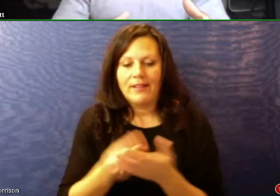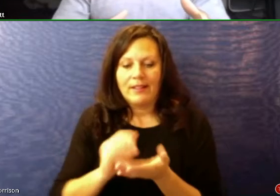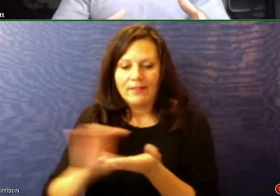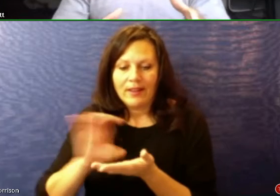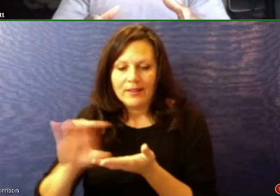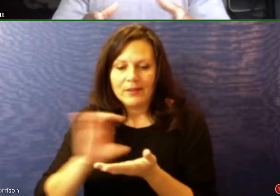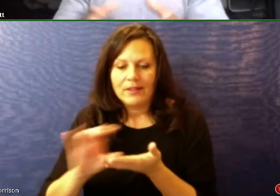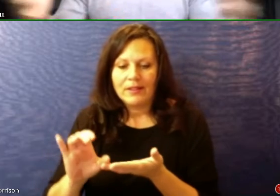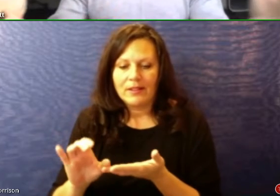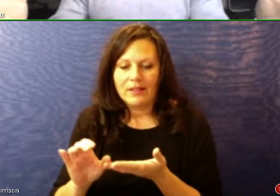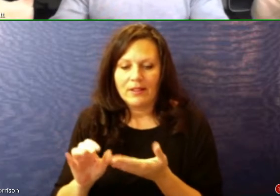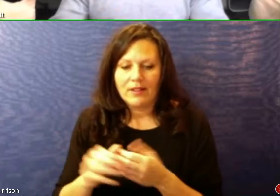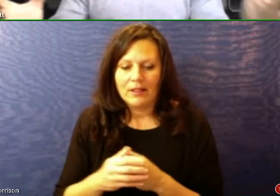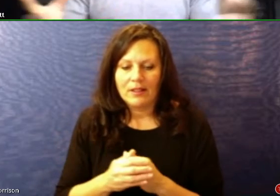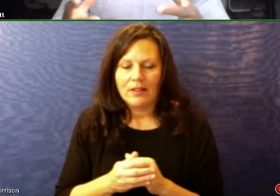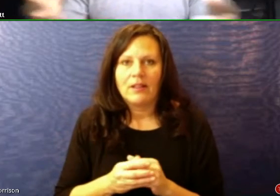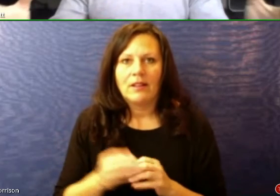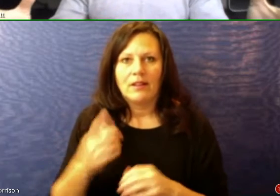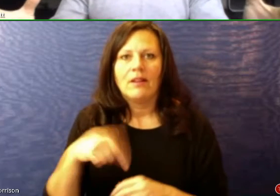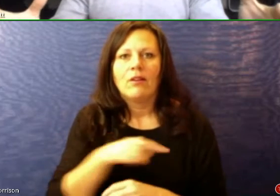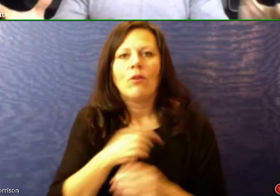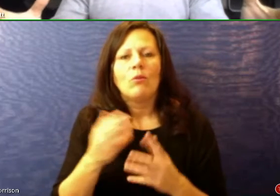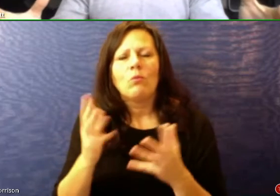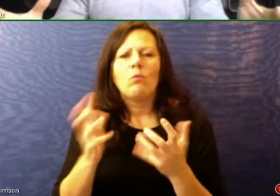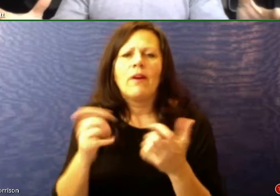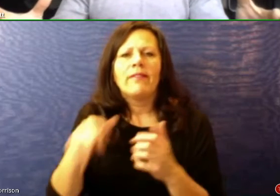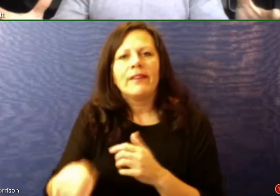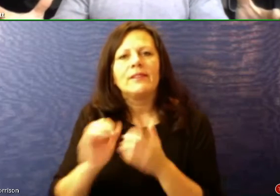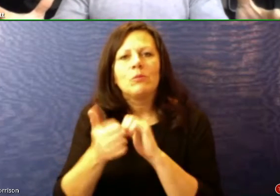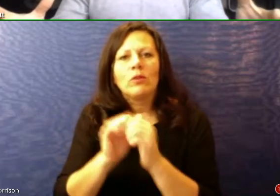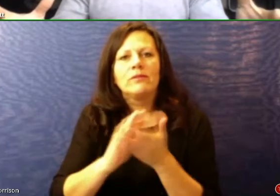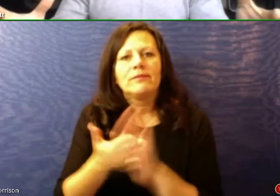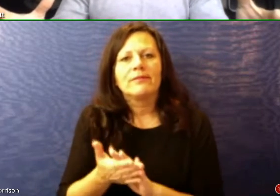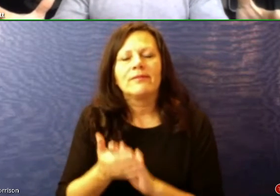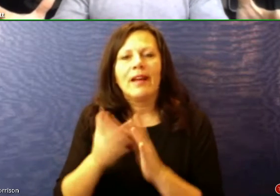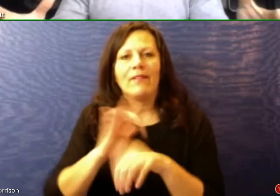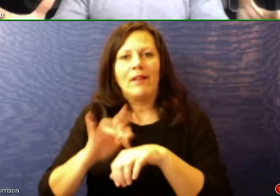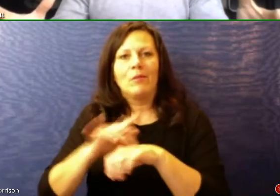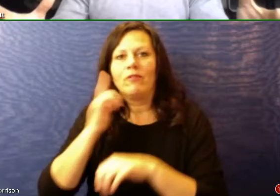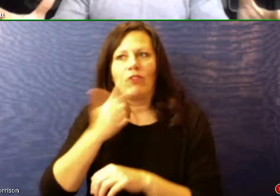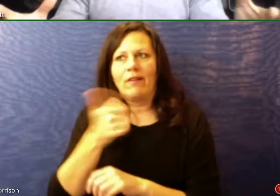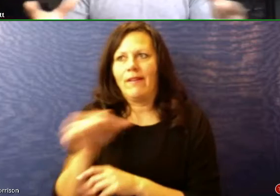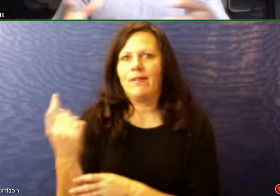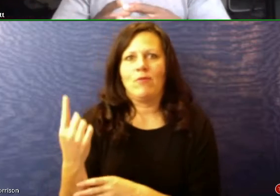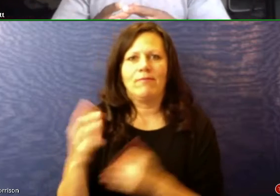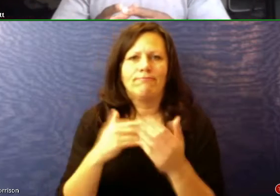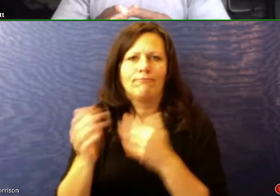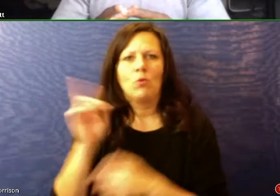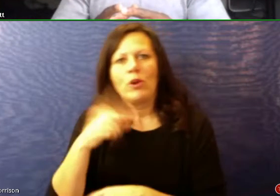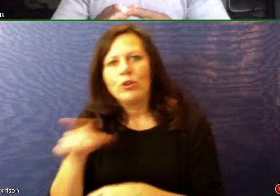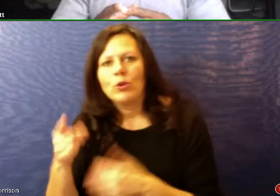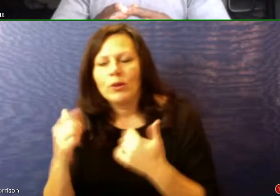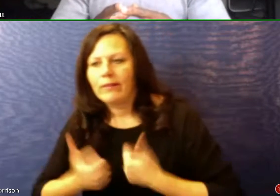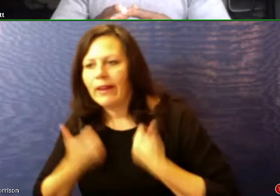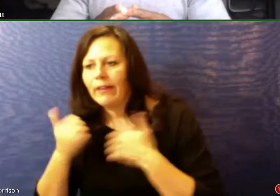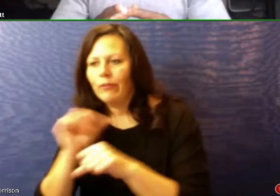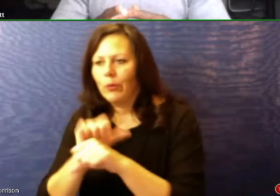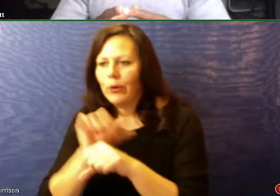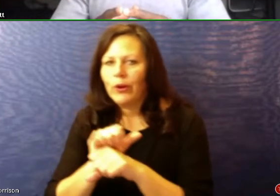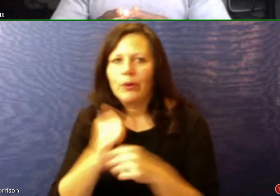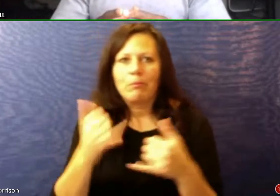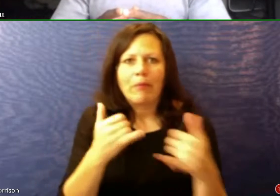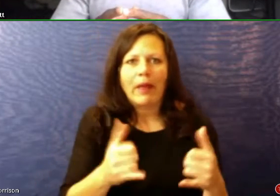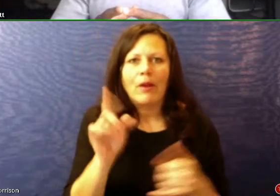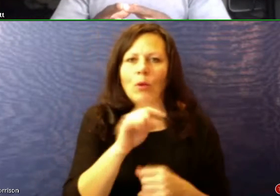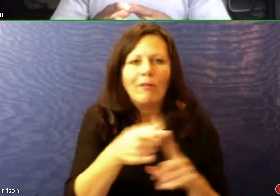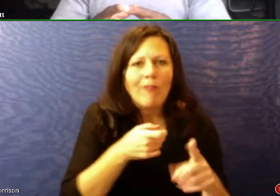sport available to all walks of life, to all cultures, regardless of where you live, work, play, or where you come from.